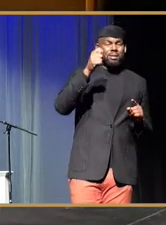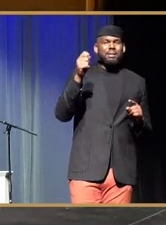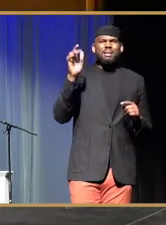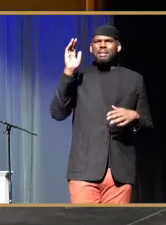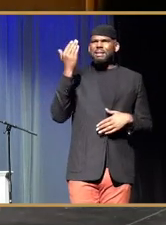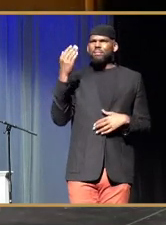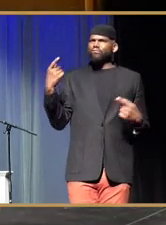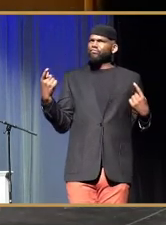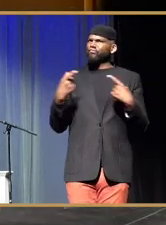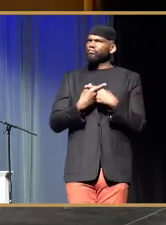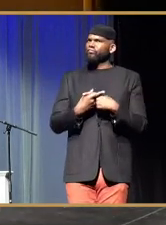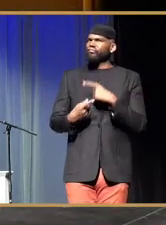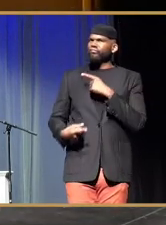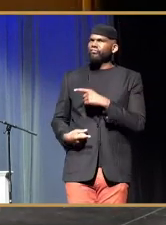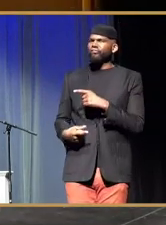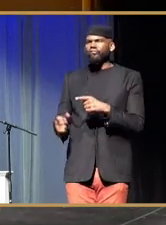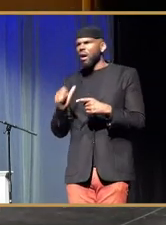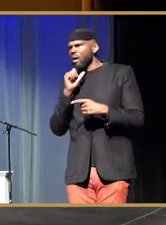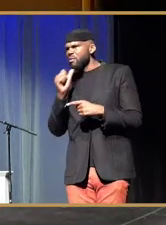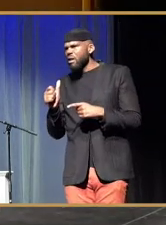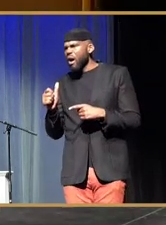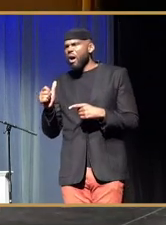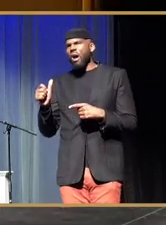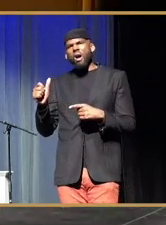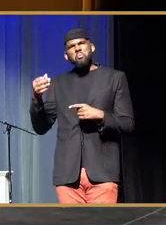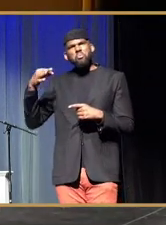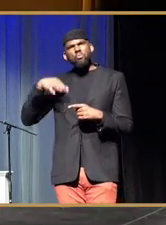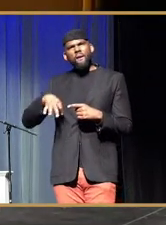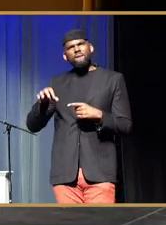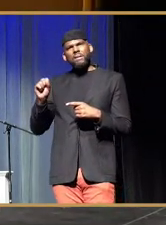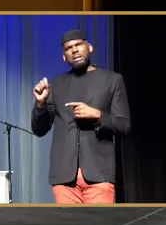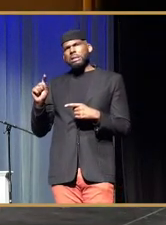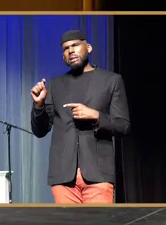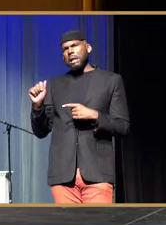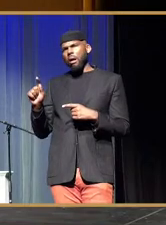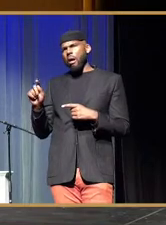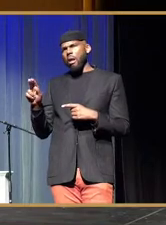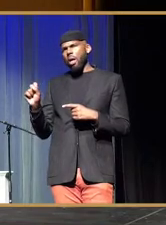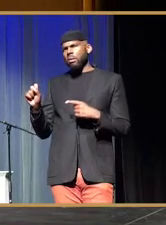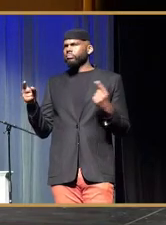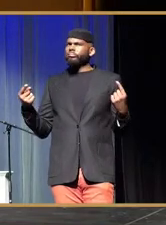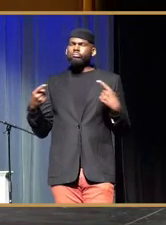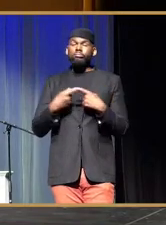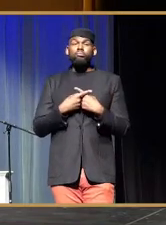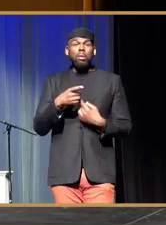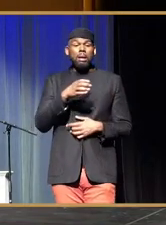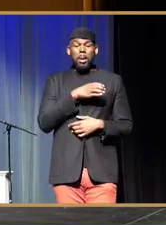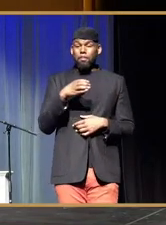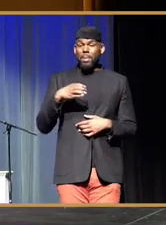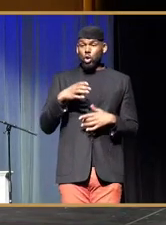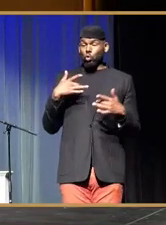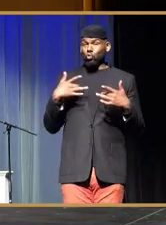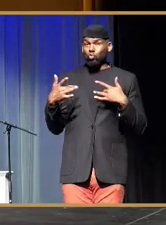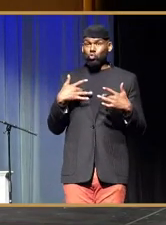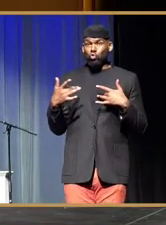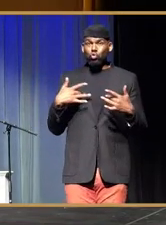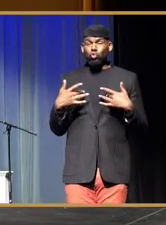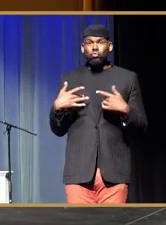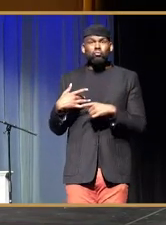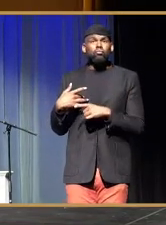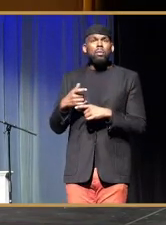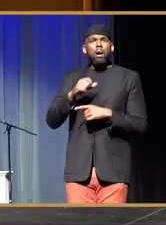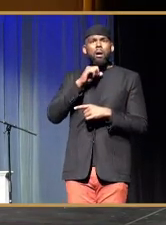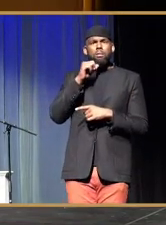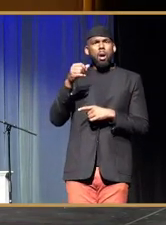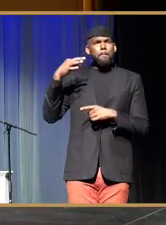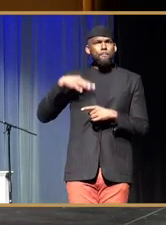to be a contradiction to their nonprofit status. But while the committee was concerned about the nonprofit status